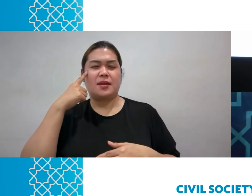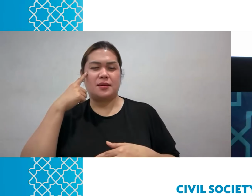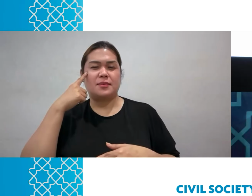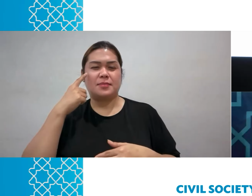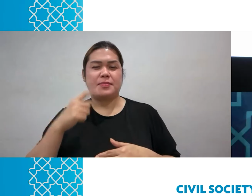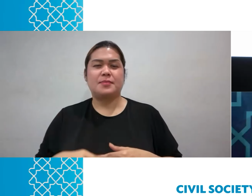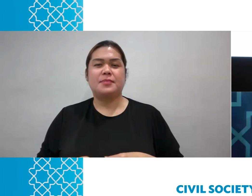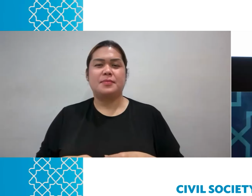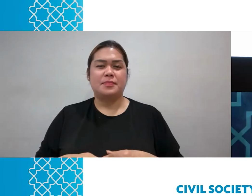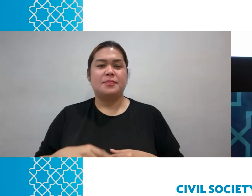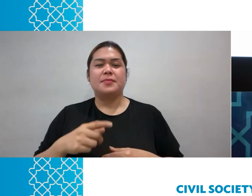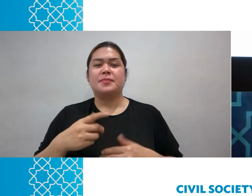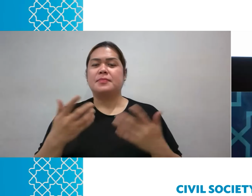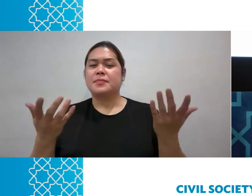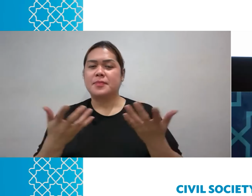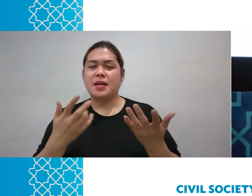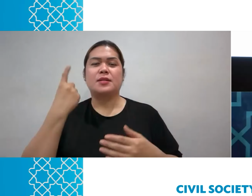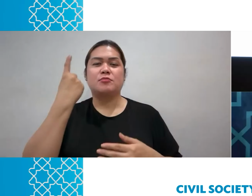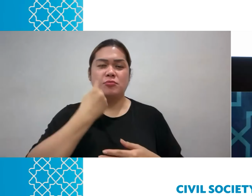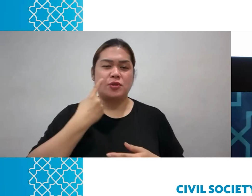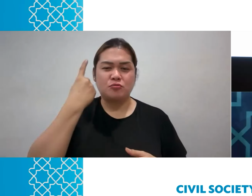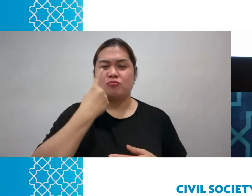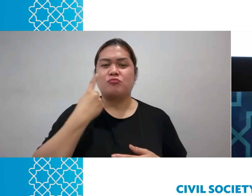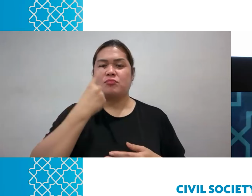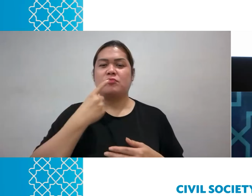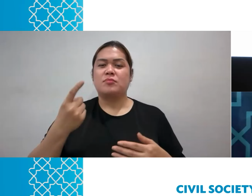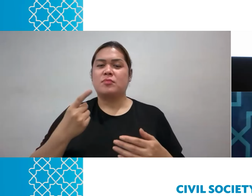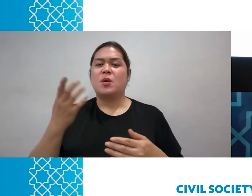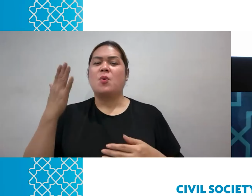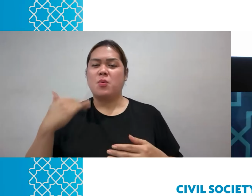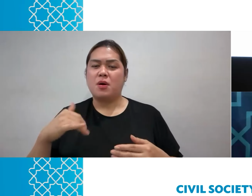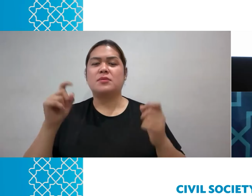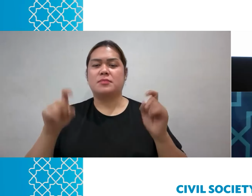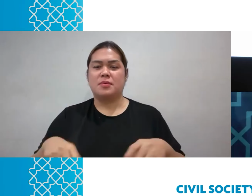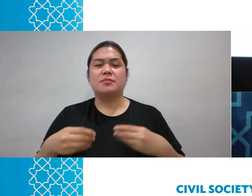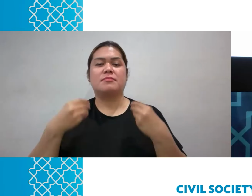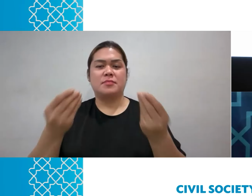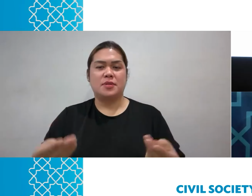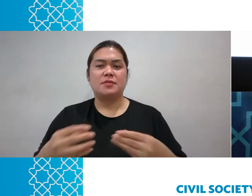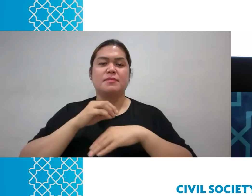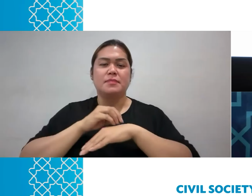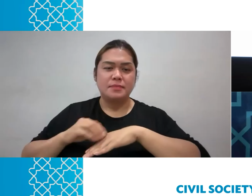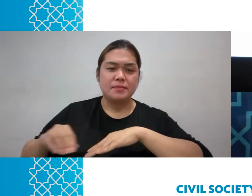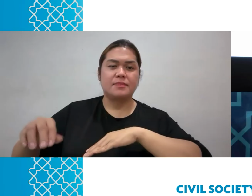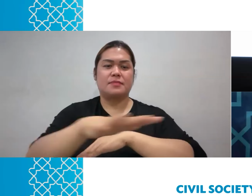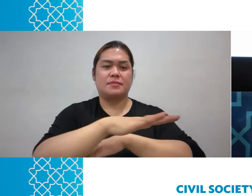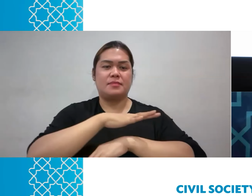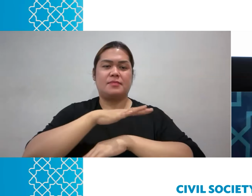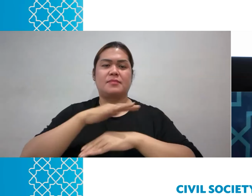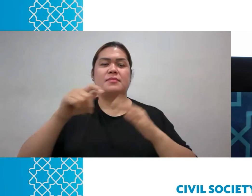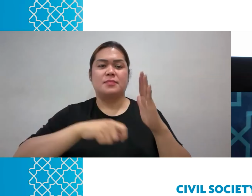there's a reason, and they deserve a meaningful influence in the projects or work I